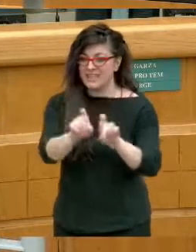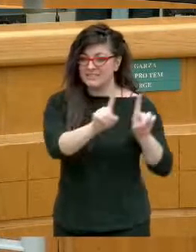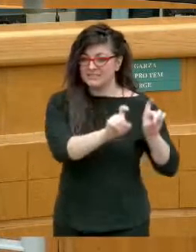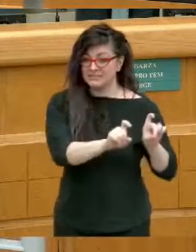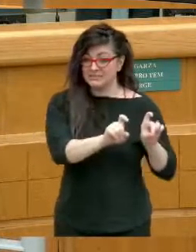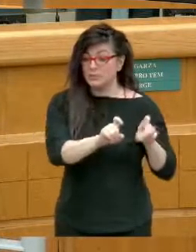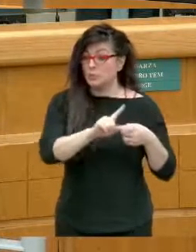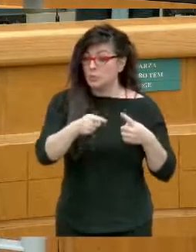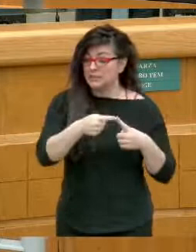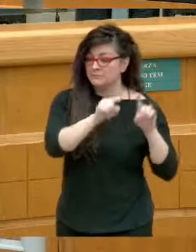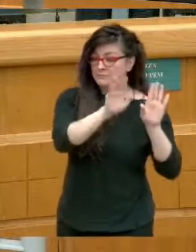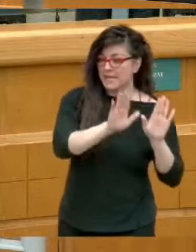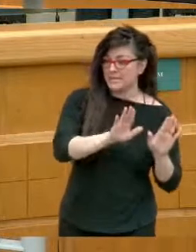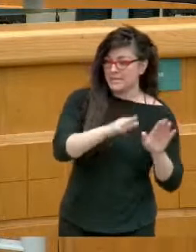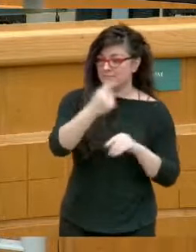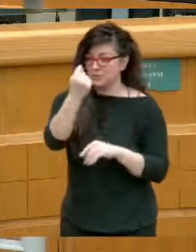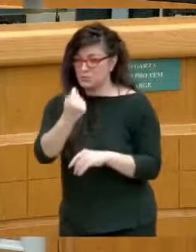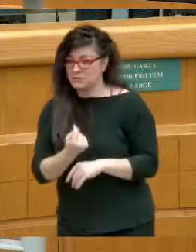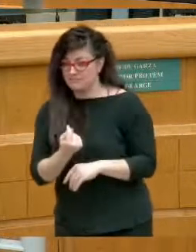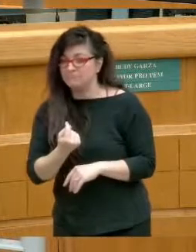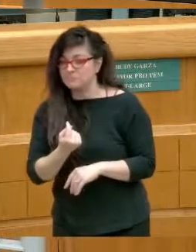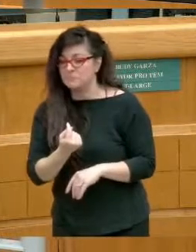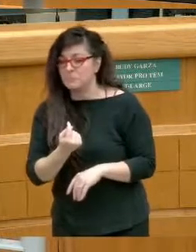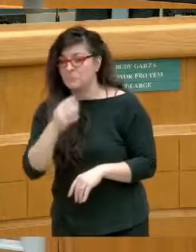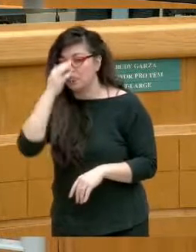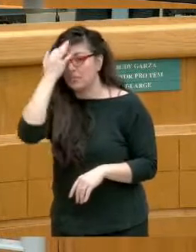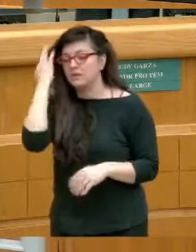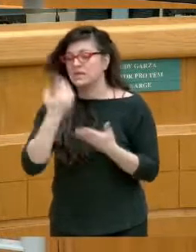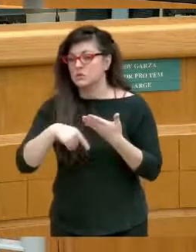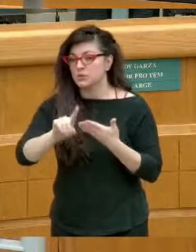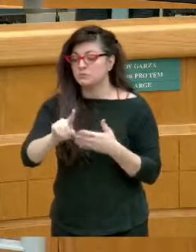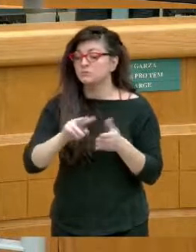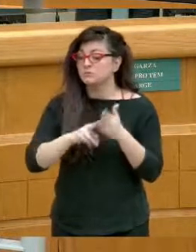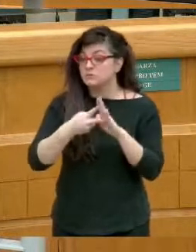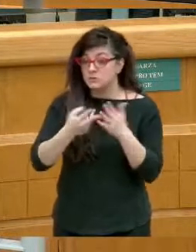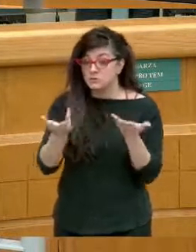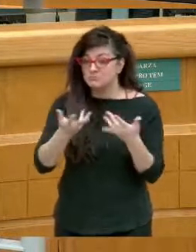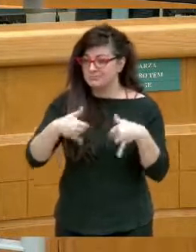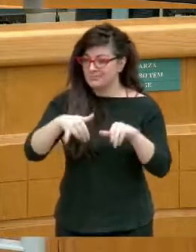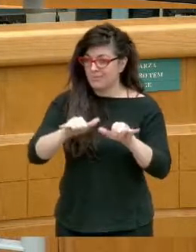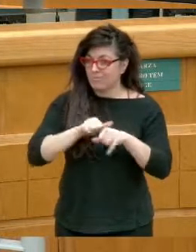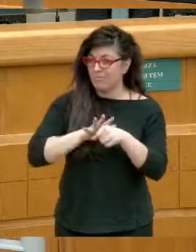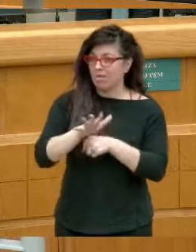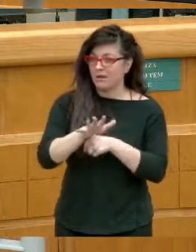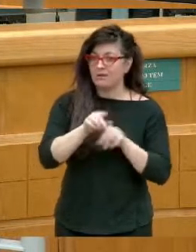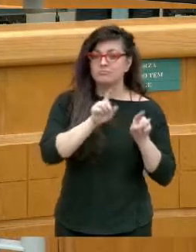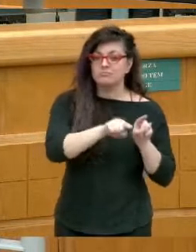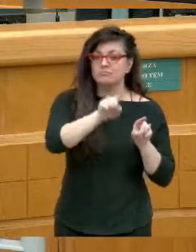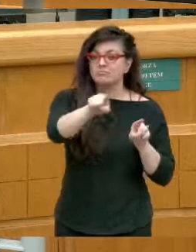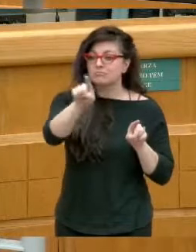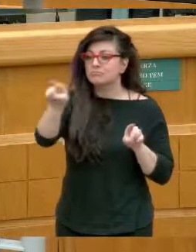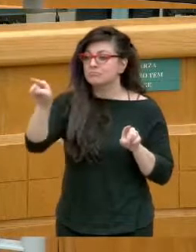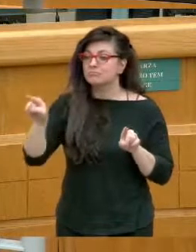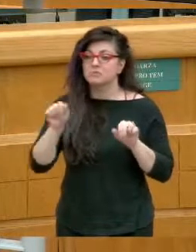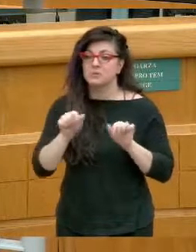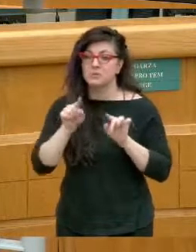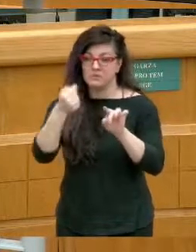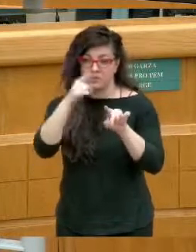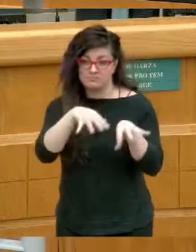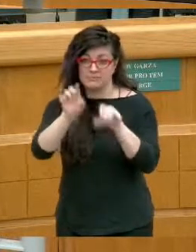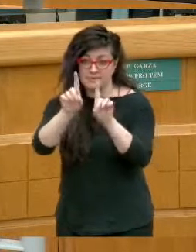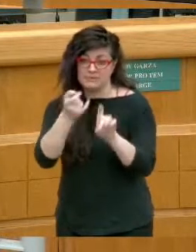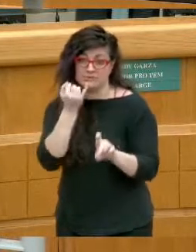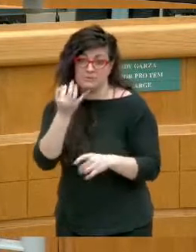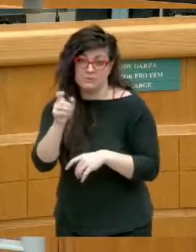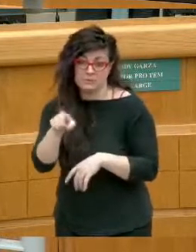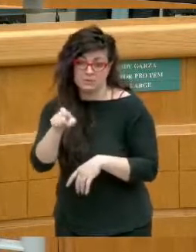And so the message is there's still plenty of testing places to go. And those 2 in particular are accessible and